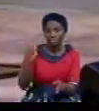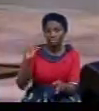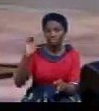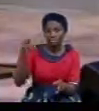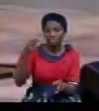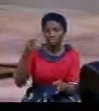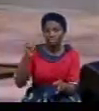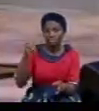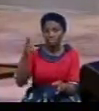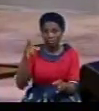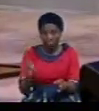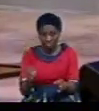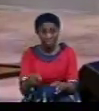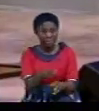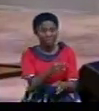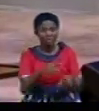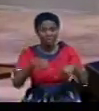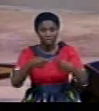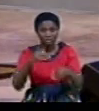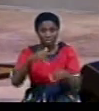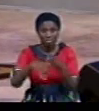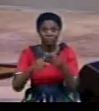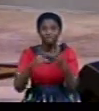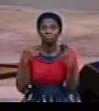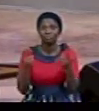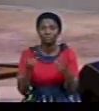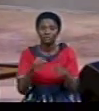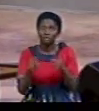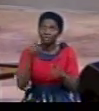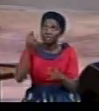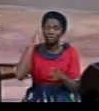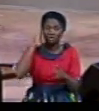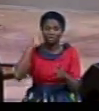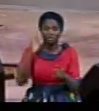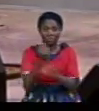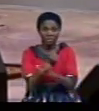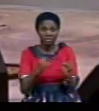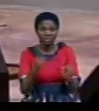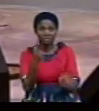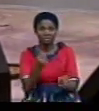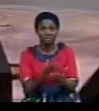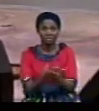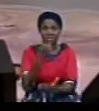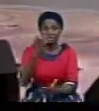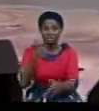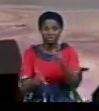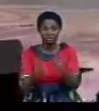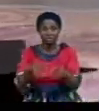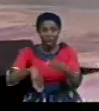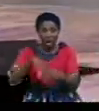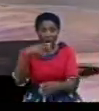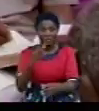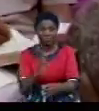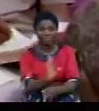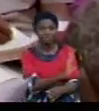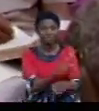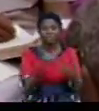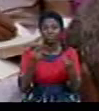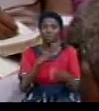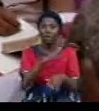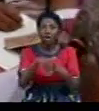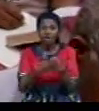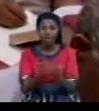sin but it will save the prosperous people out of their sins all the people all young